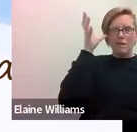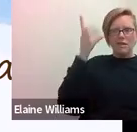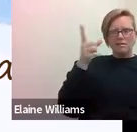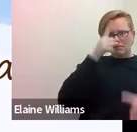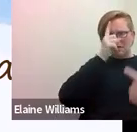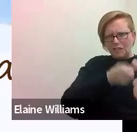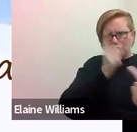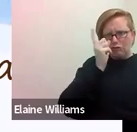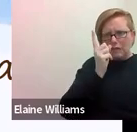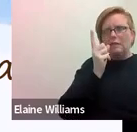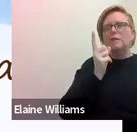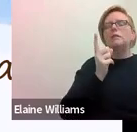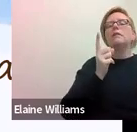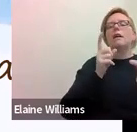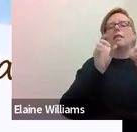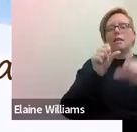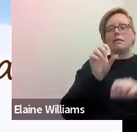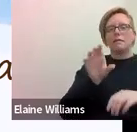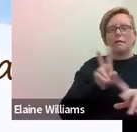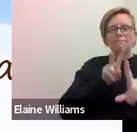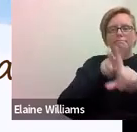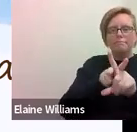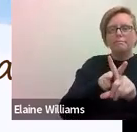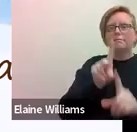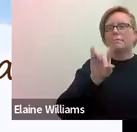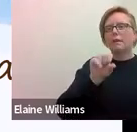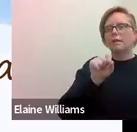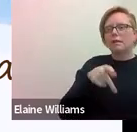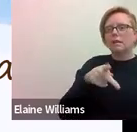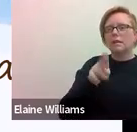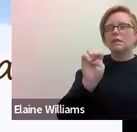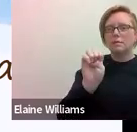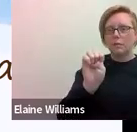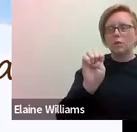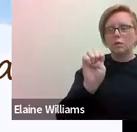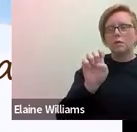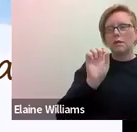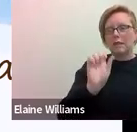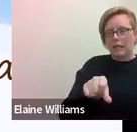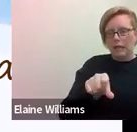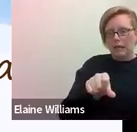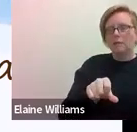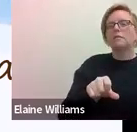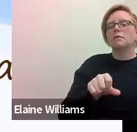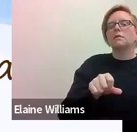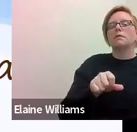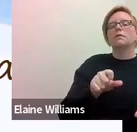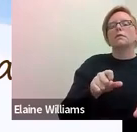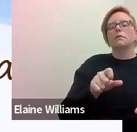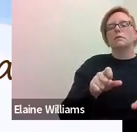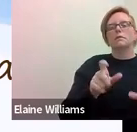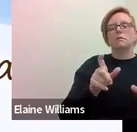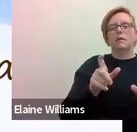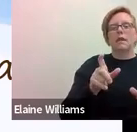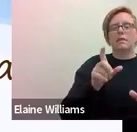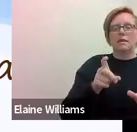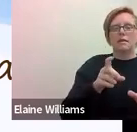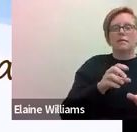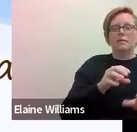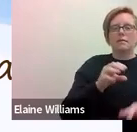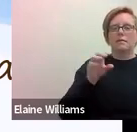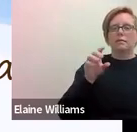for the review must be whether the individualized education program team decision best meets the needs of the individual child.